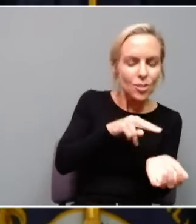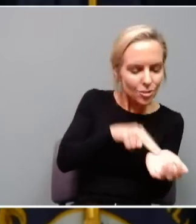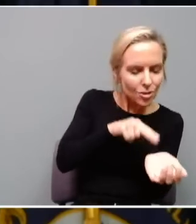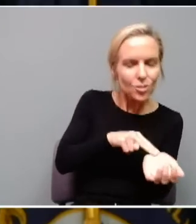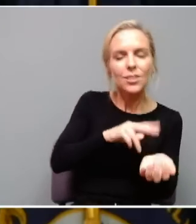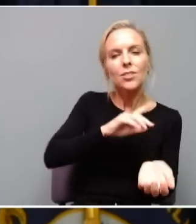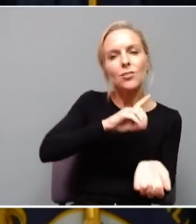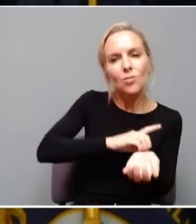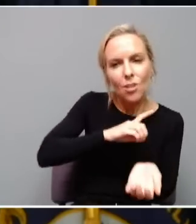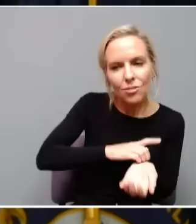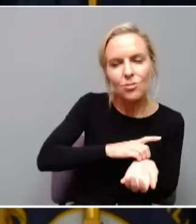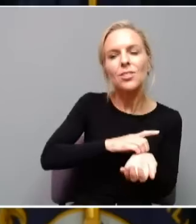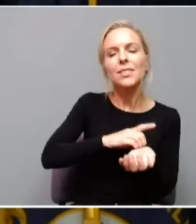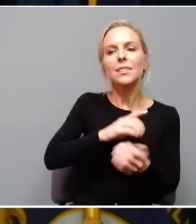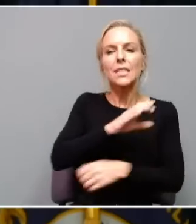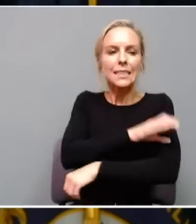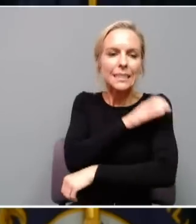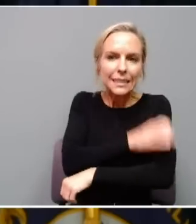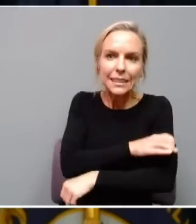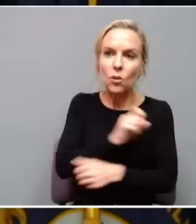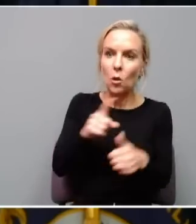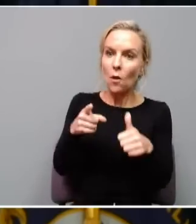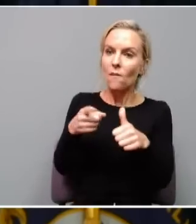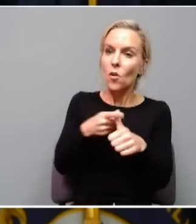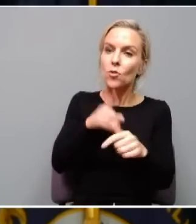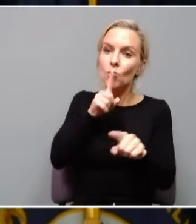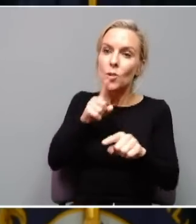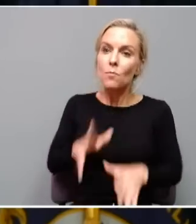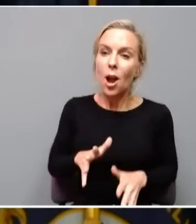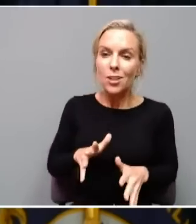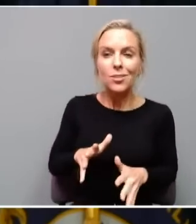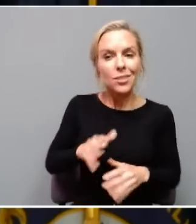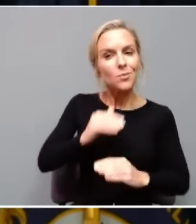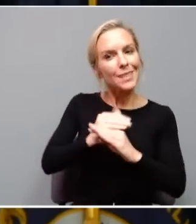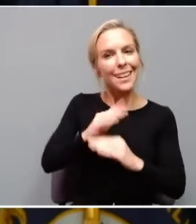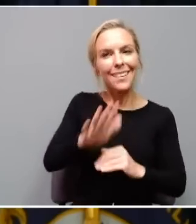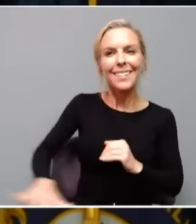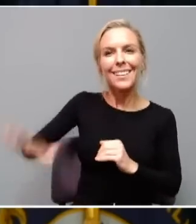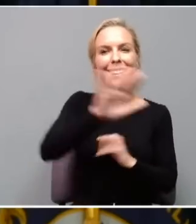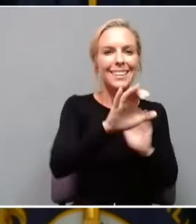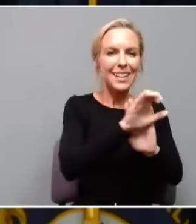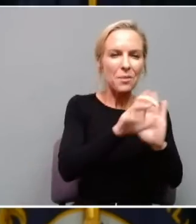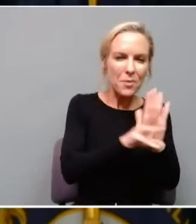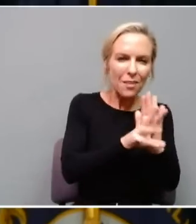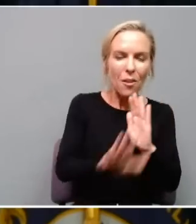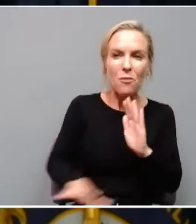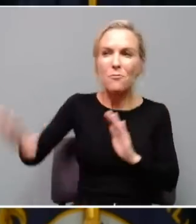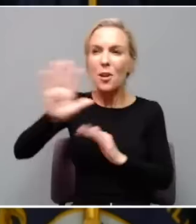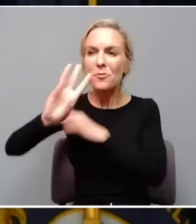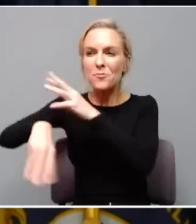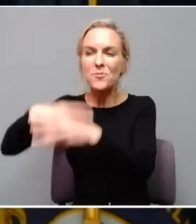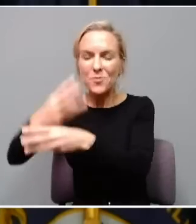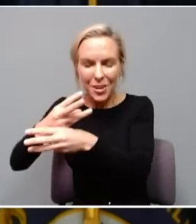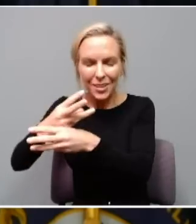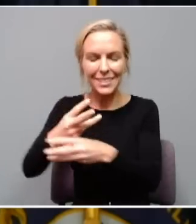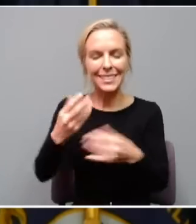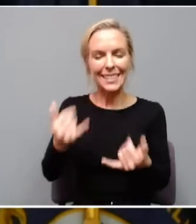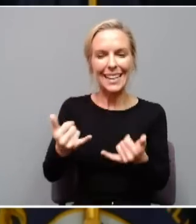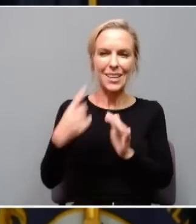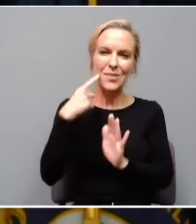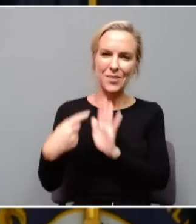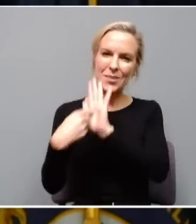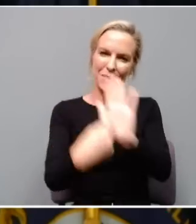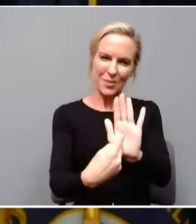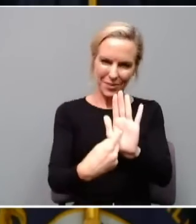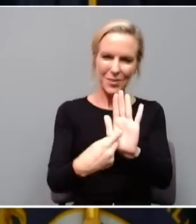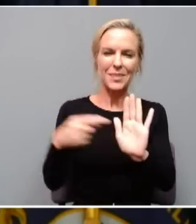first responders around the Commonwealth and around the globe. So with that, I will introduce Landon Borders, our Director of